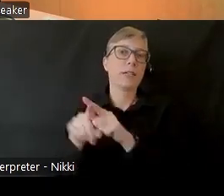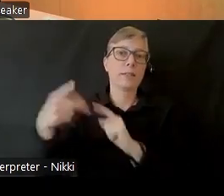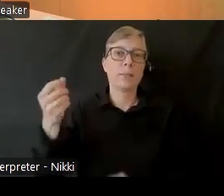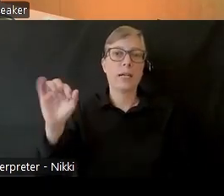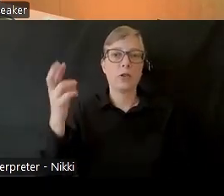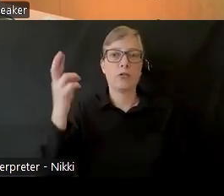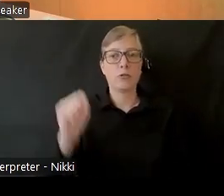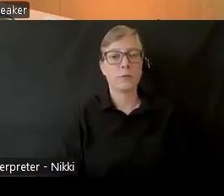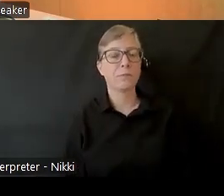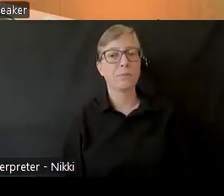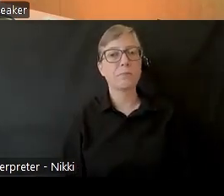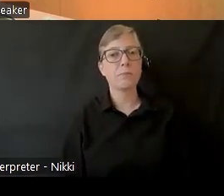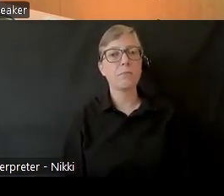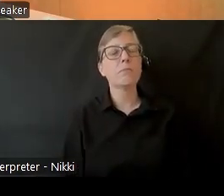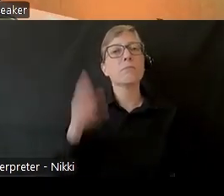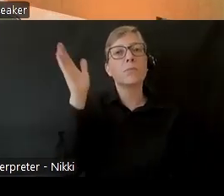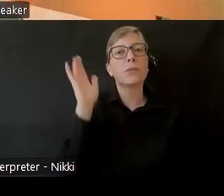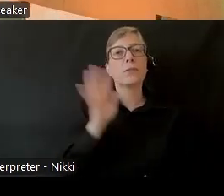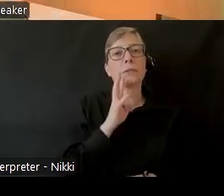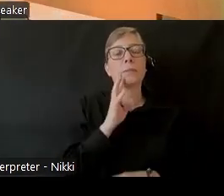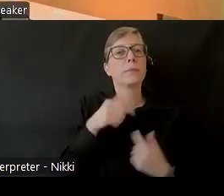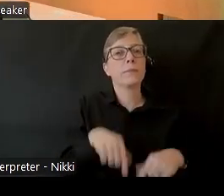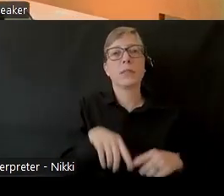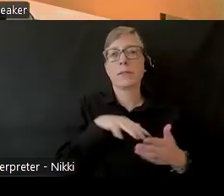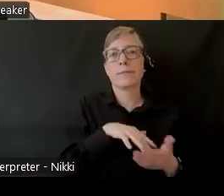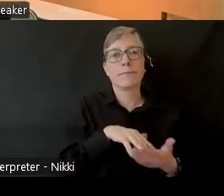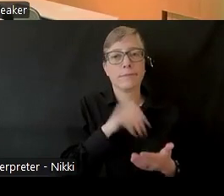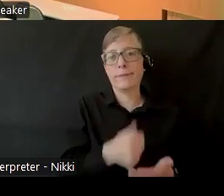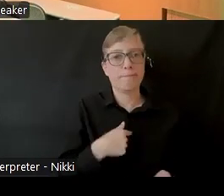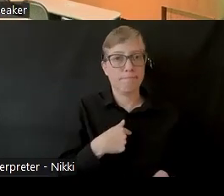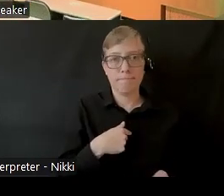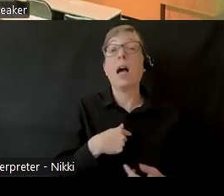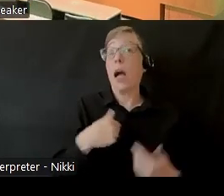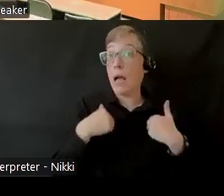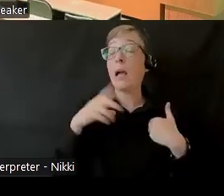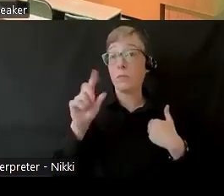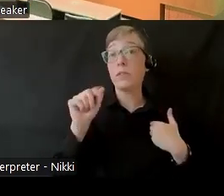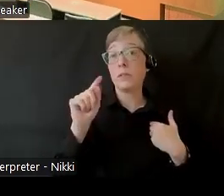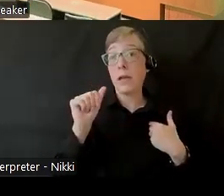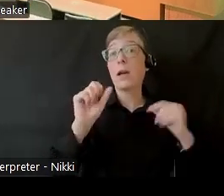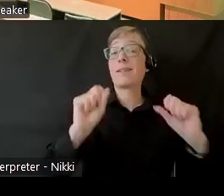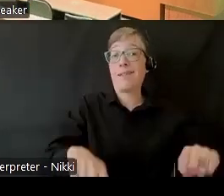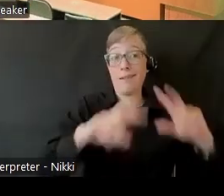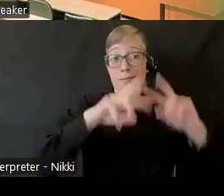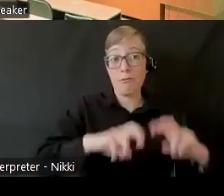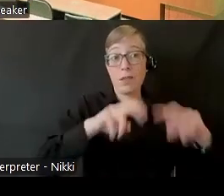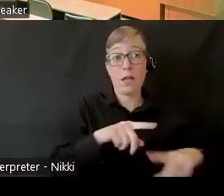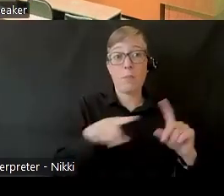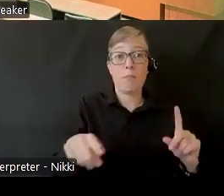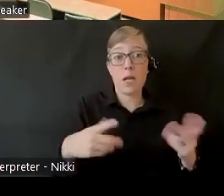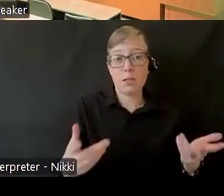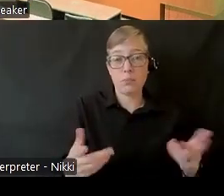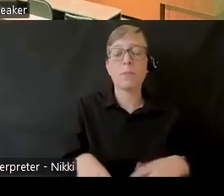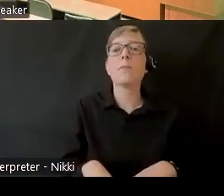this study, I did not, but I do have data to look at that now. But again, I think